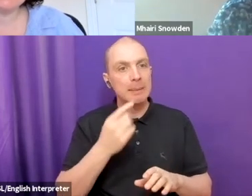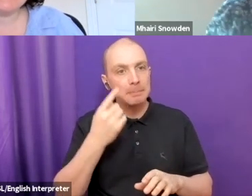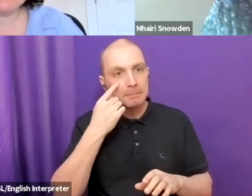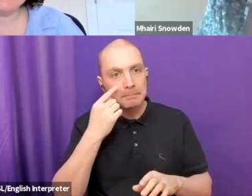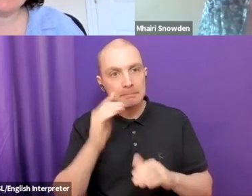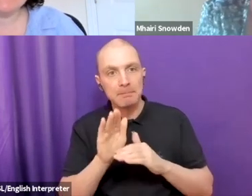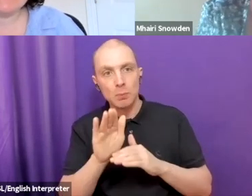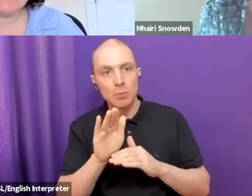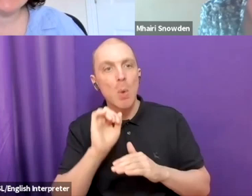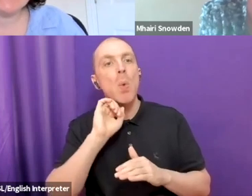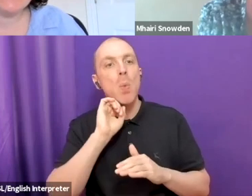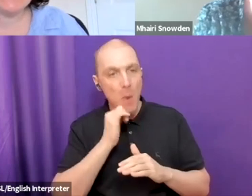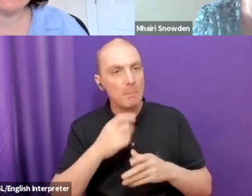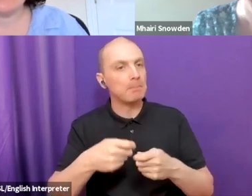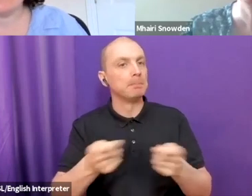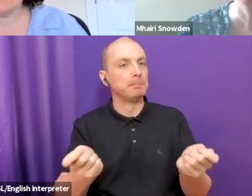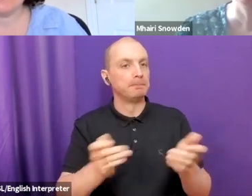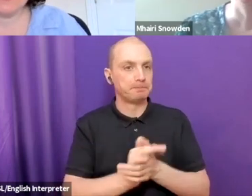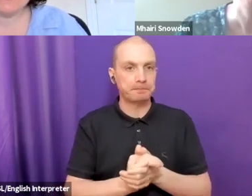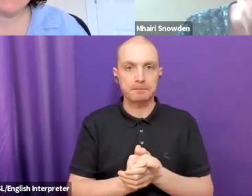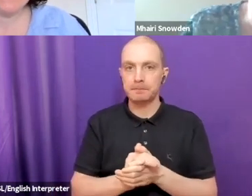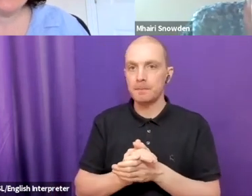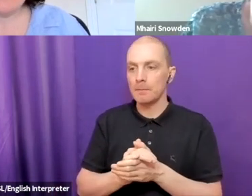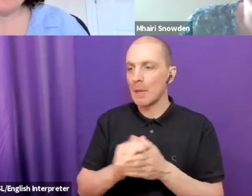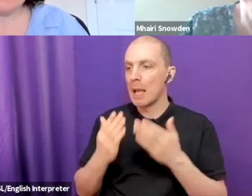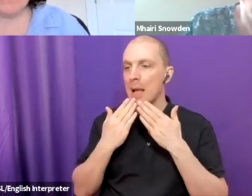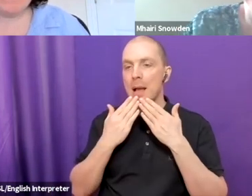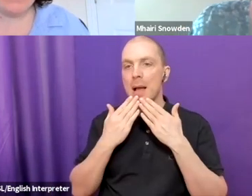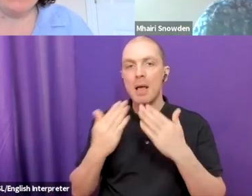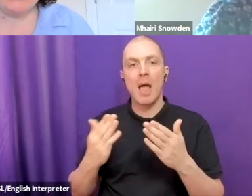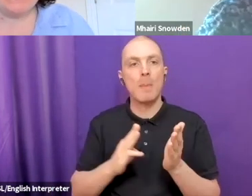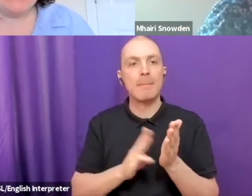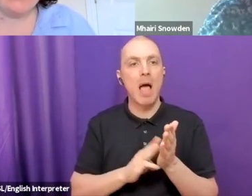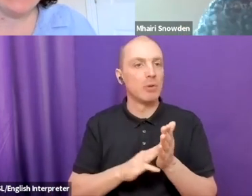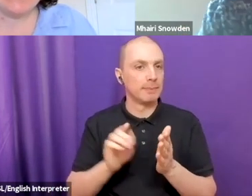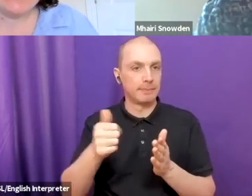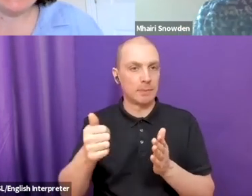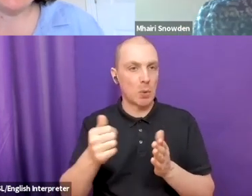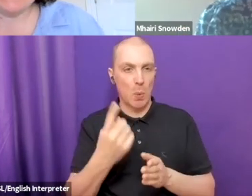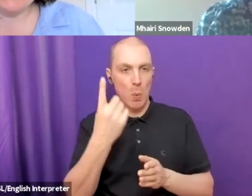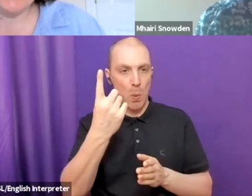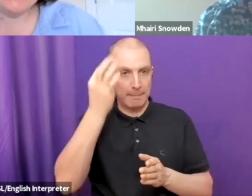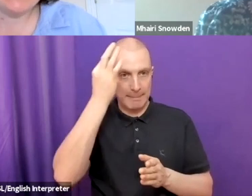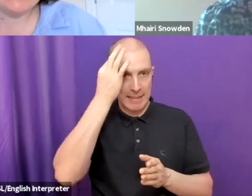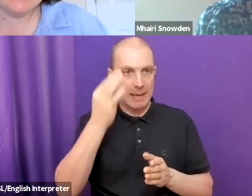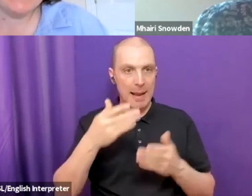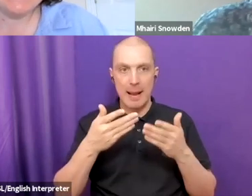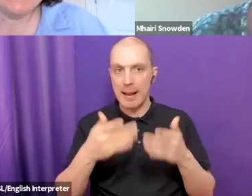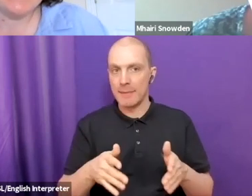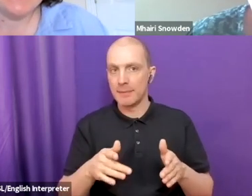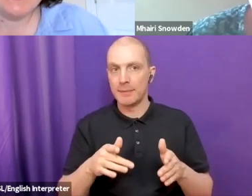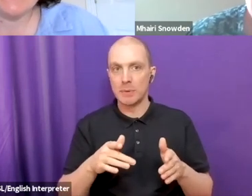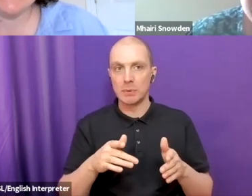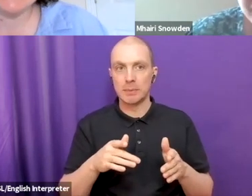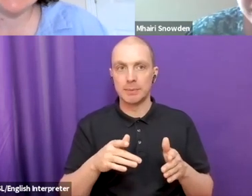Fantastic. Thank you so much, Mhairi, and thanks for kind of coming in so quickly. So we've got about 1 more minute. I'm wondering if we can fit in all of the things that we